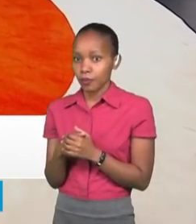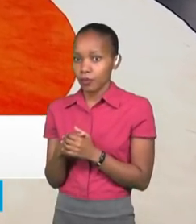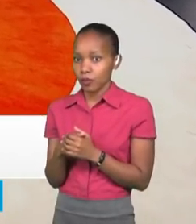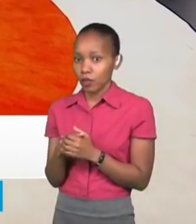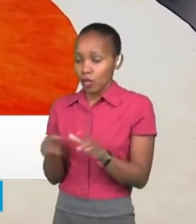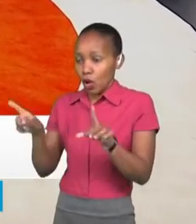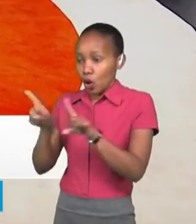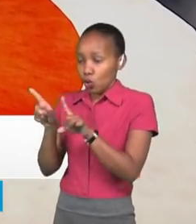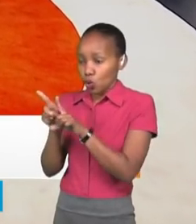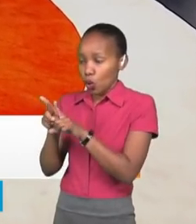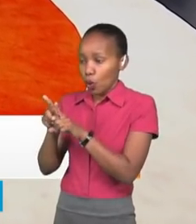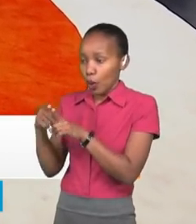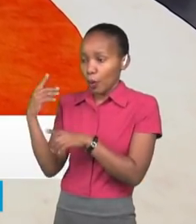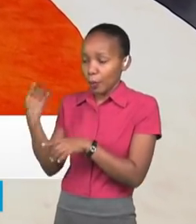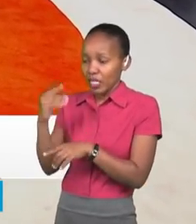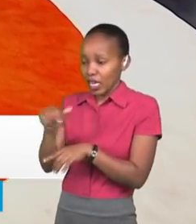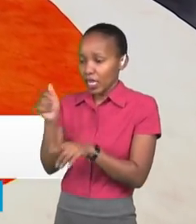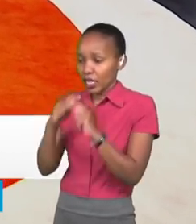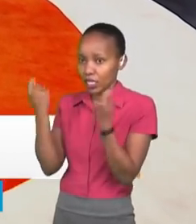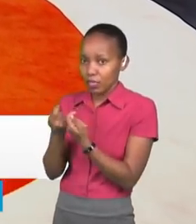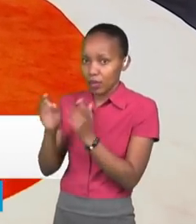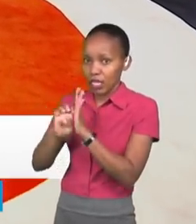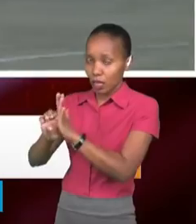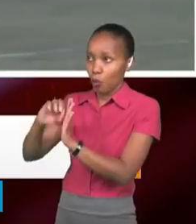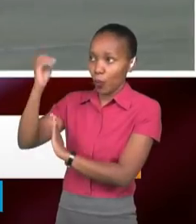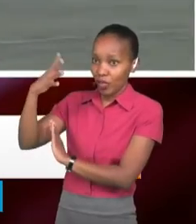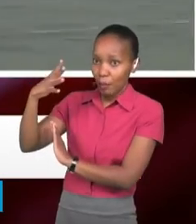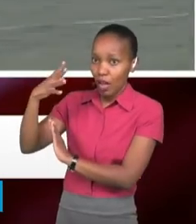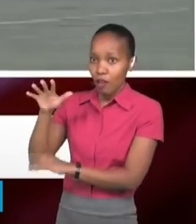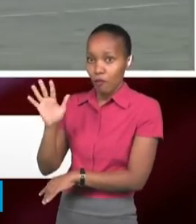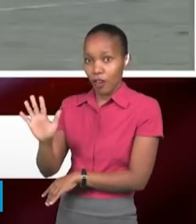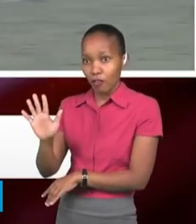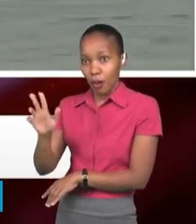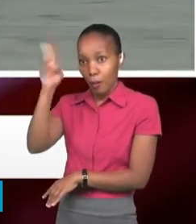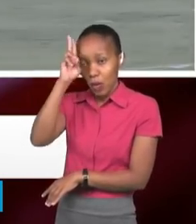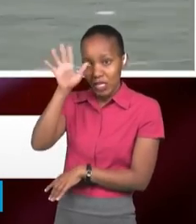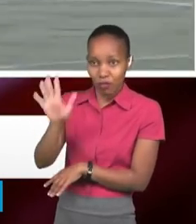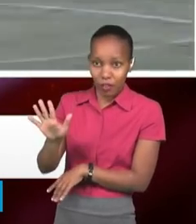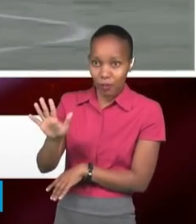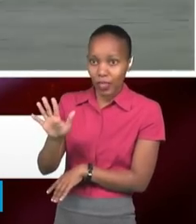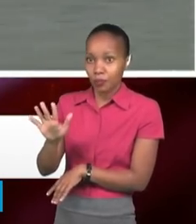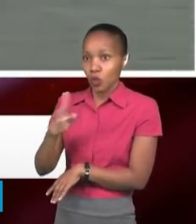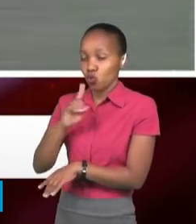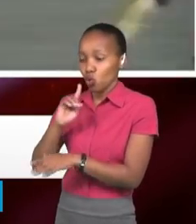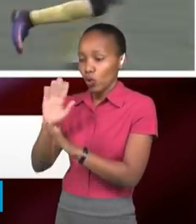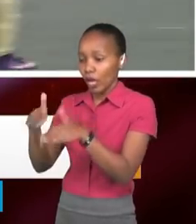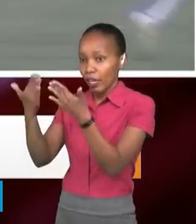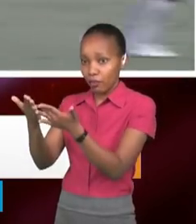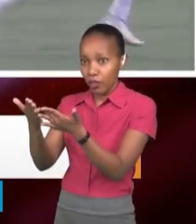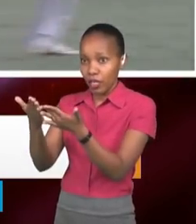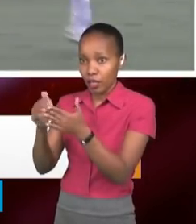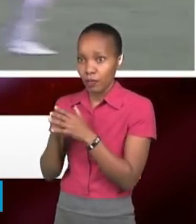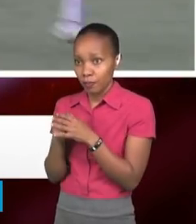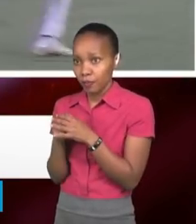We've also beaten other teams, for example Kostima 5. Police 5. So that should give you an indication